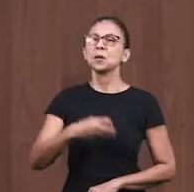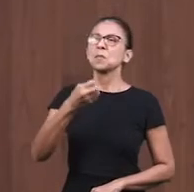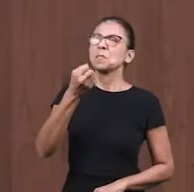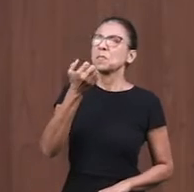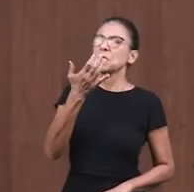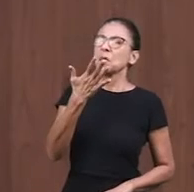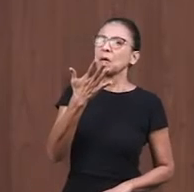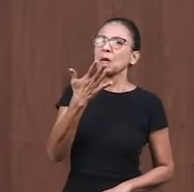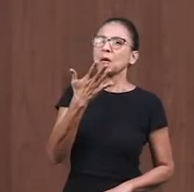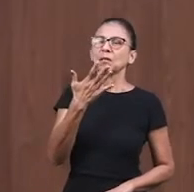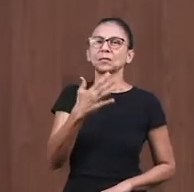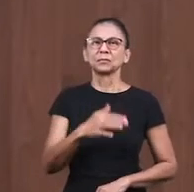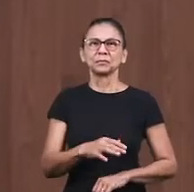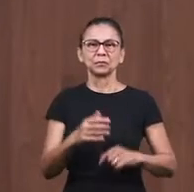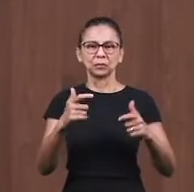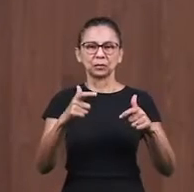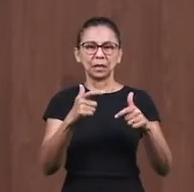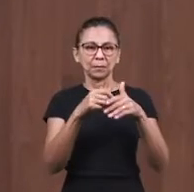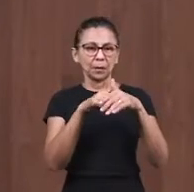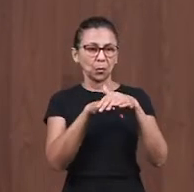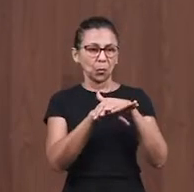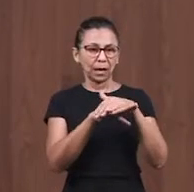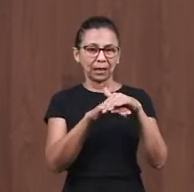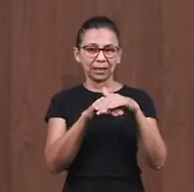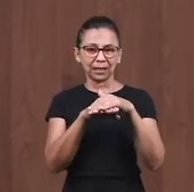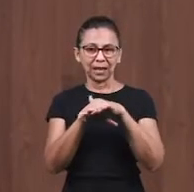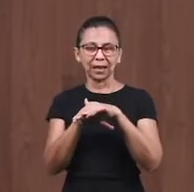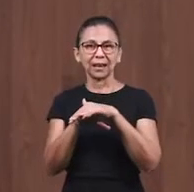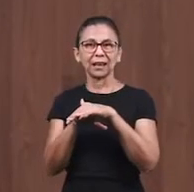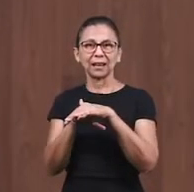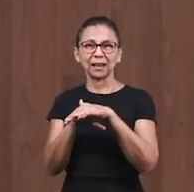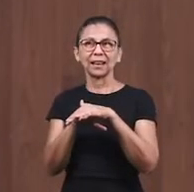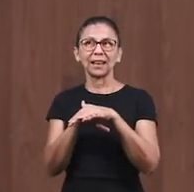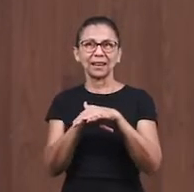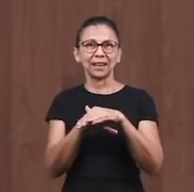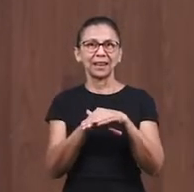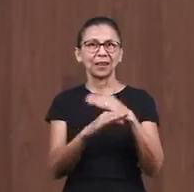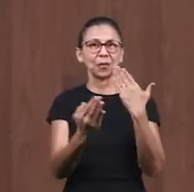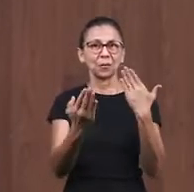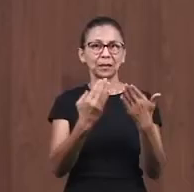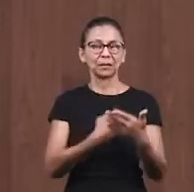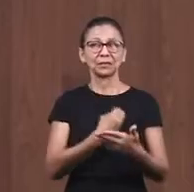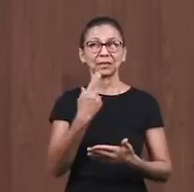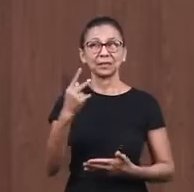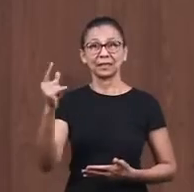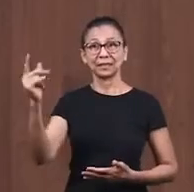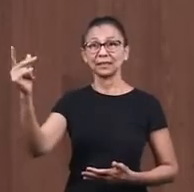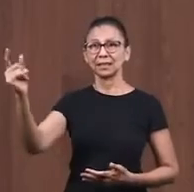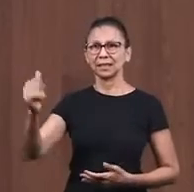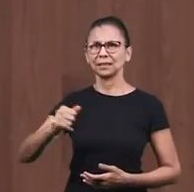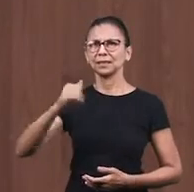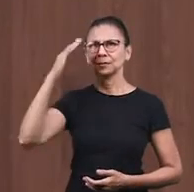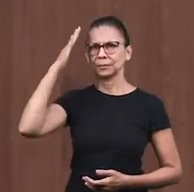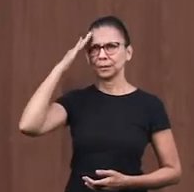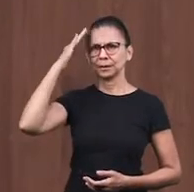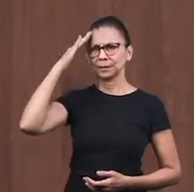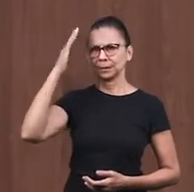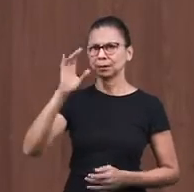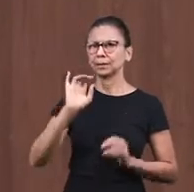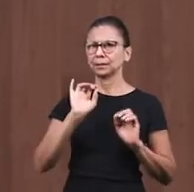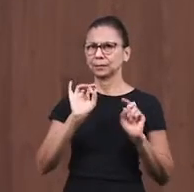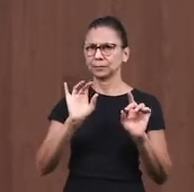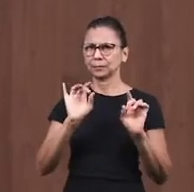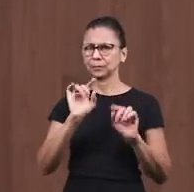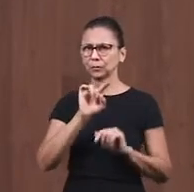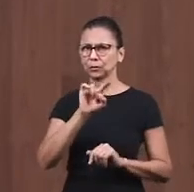the good and the bad deposit. The good deposit is the one that takes us to eternal life. And for you to understand it